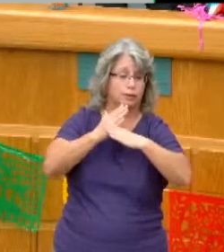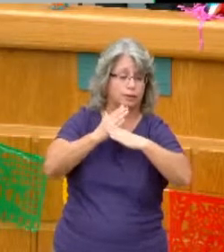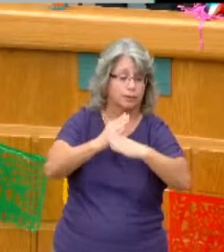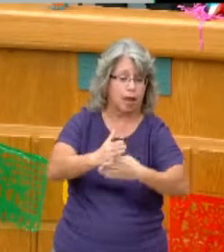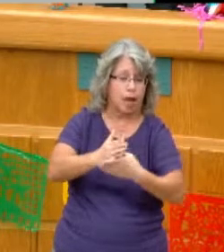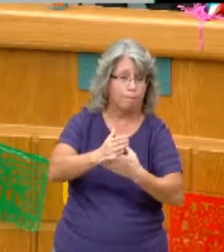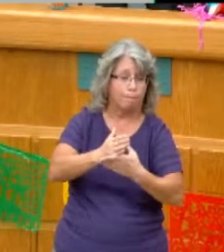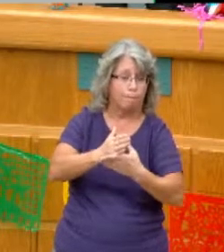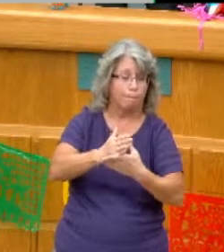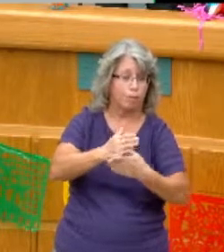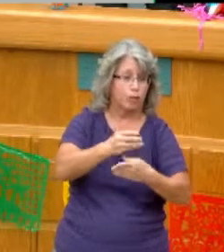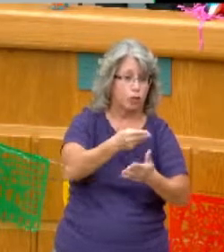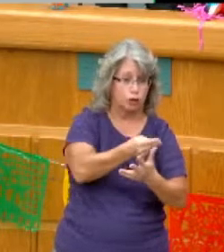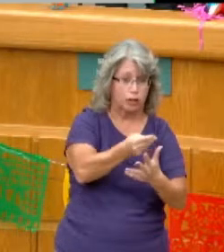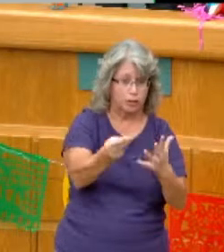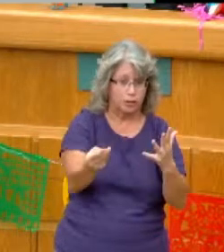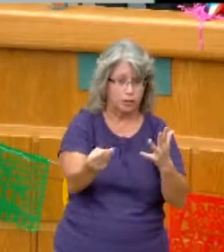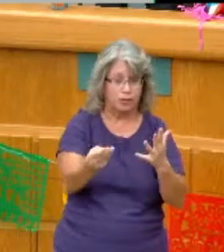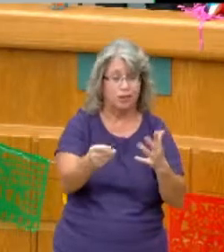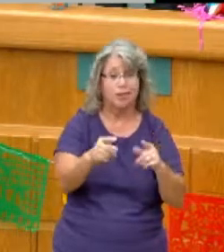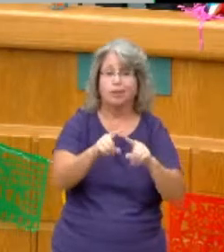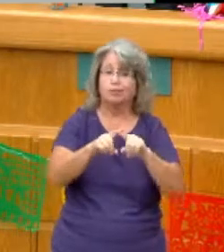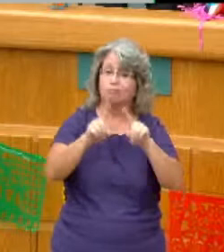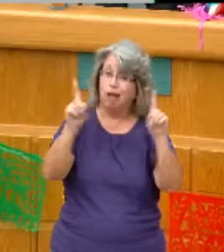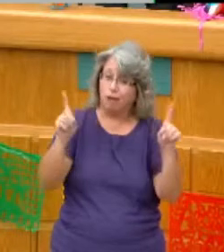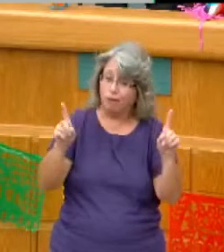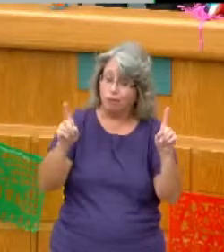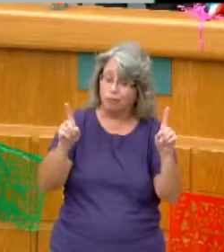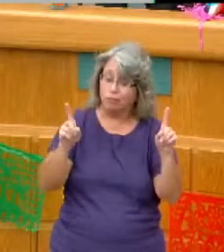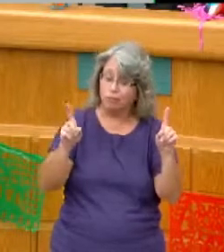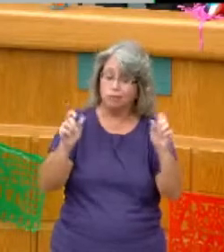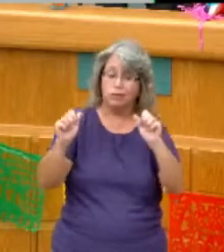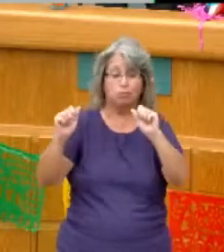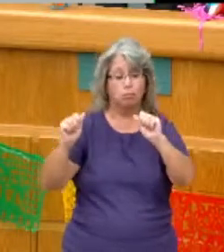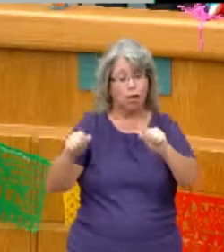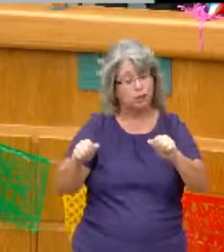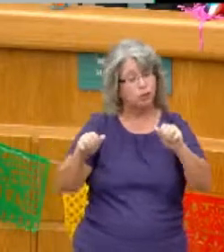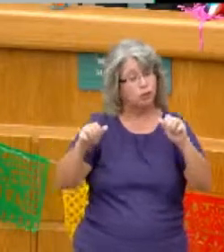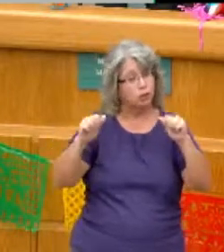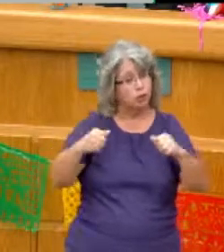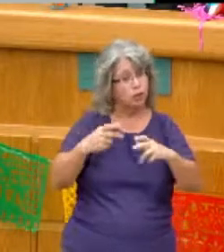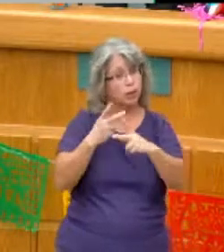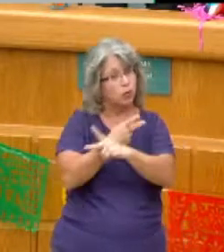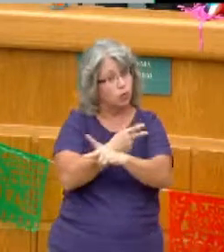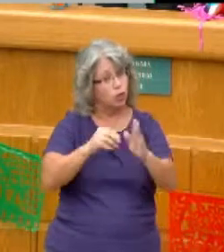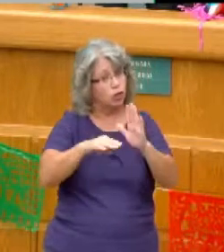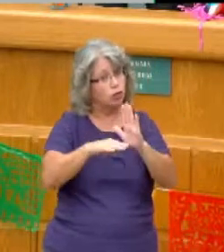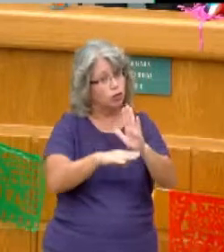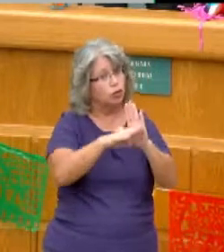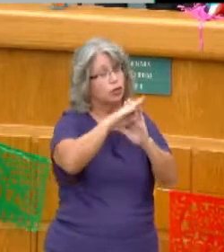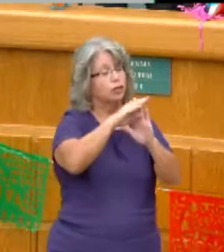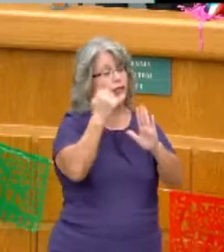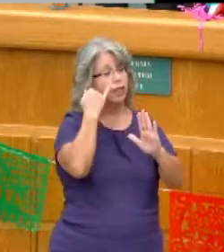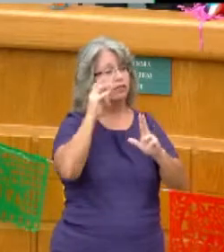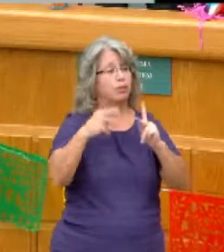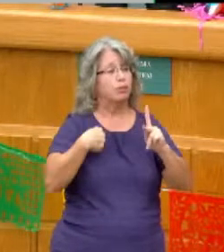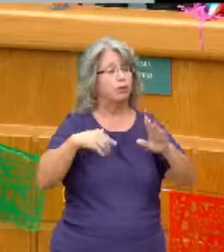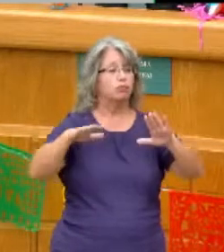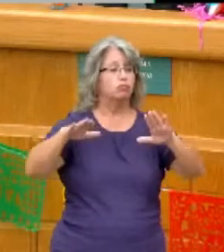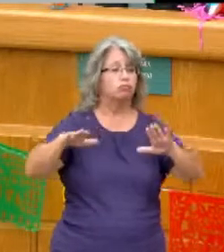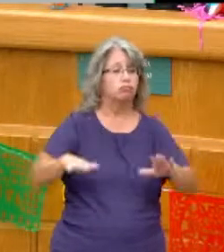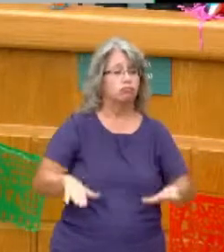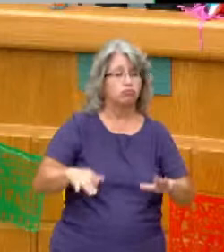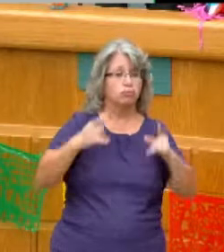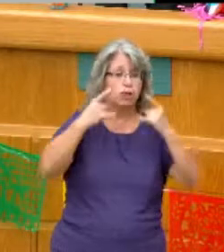in the future for this to go out towards the red curve, or even go up if we relax and take off